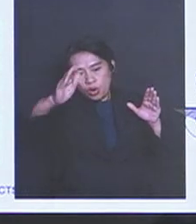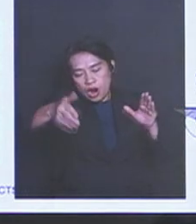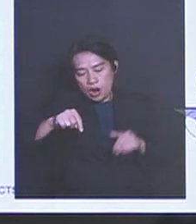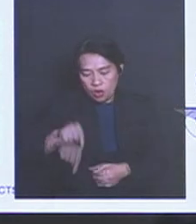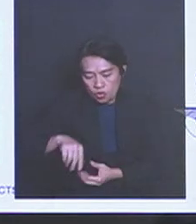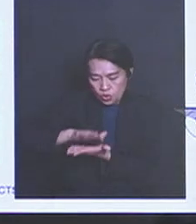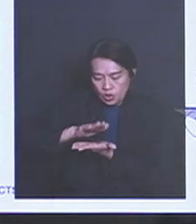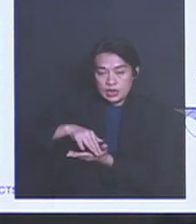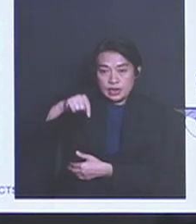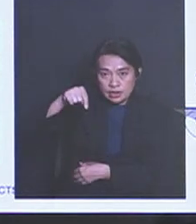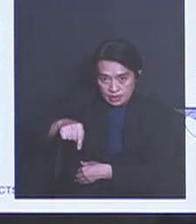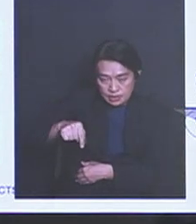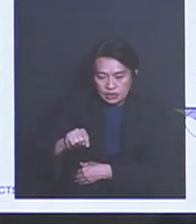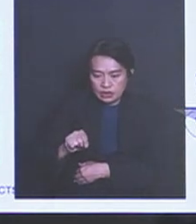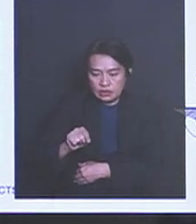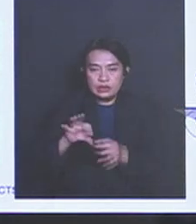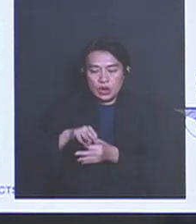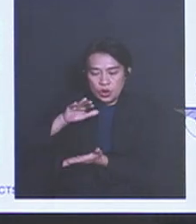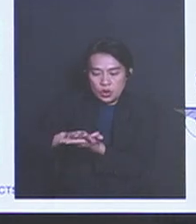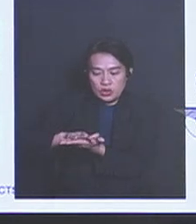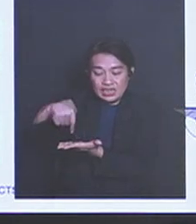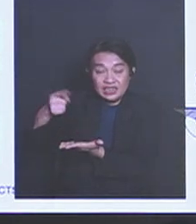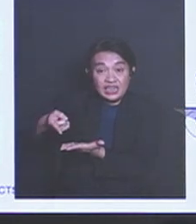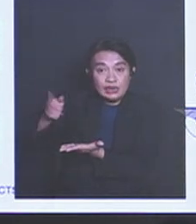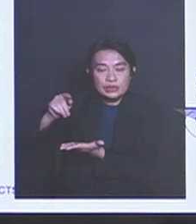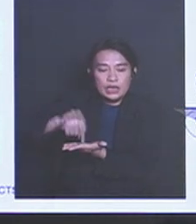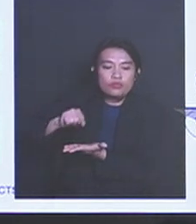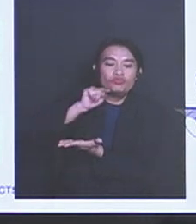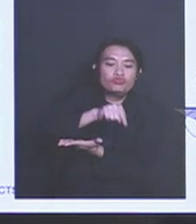The land is a slope all the way from the end toward the front of the site.